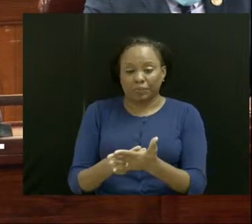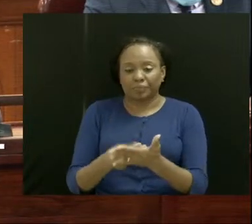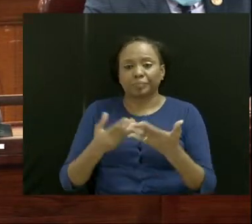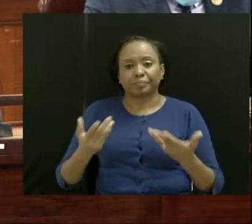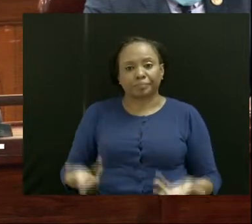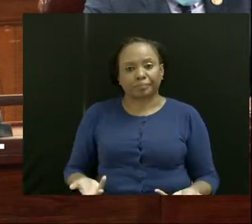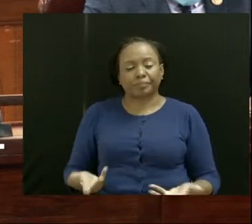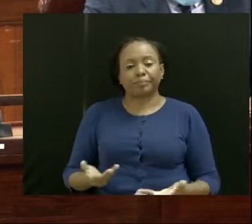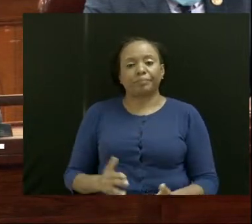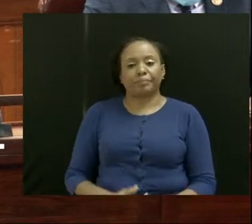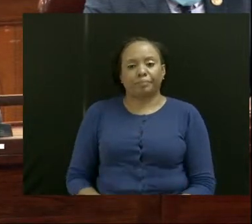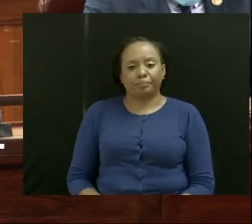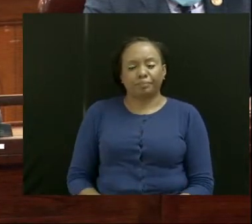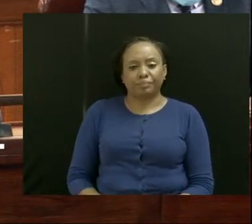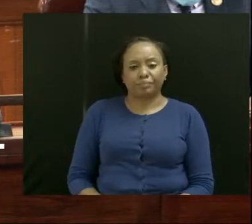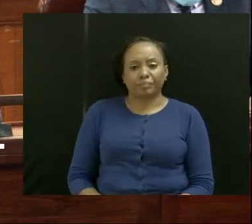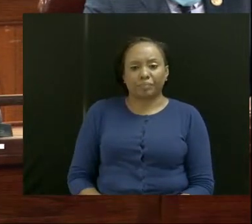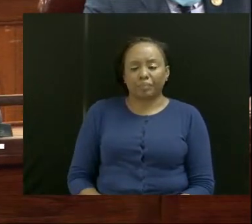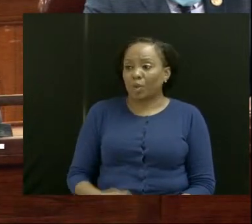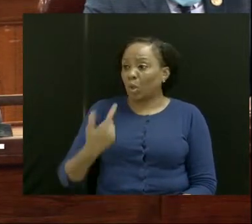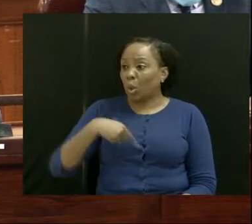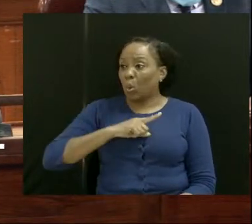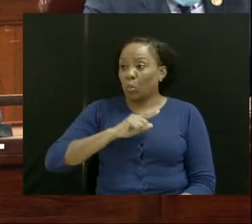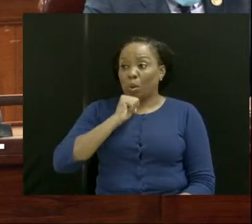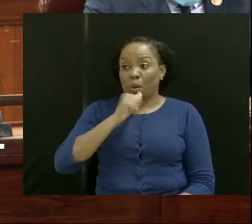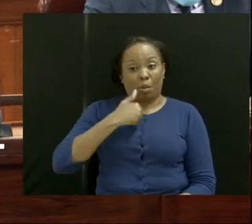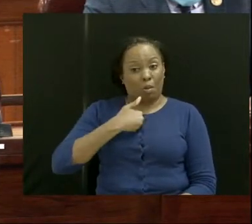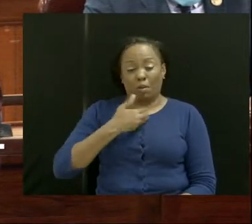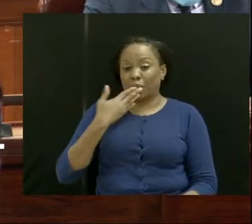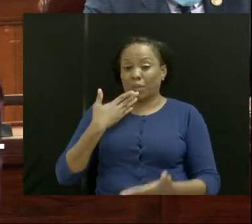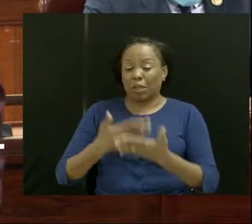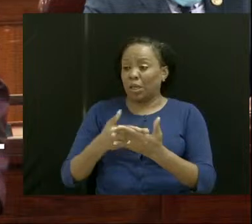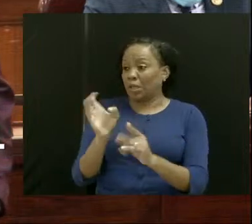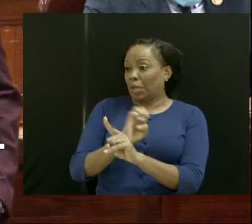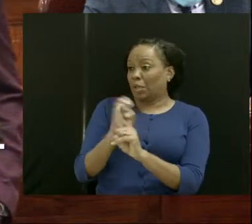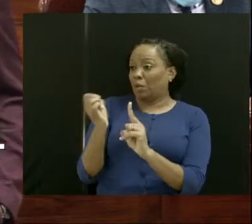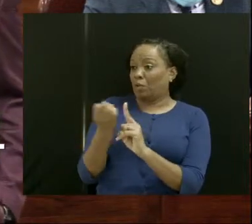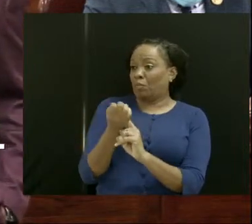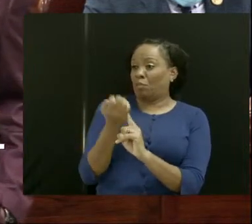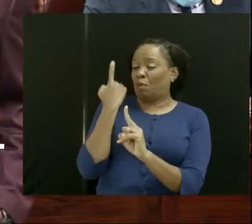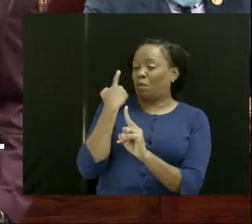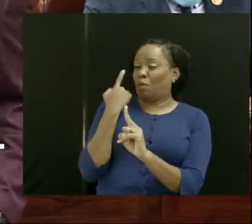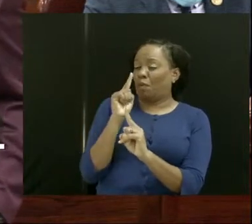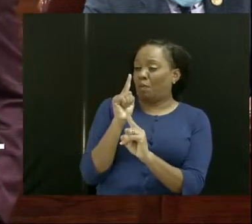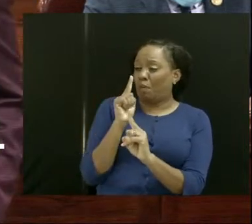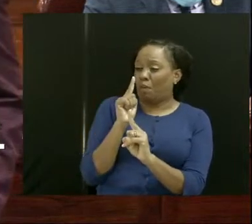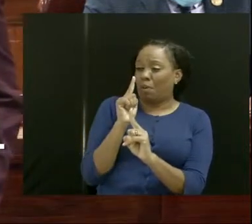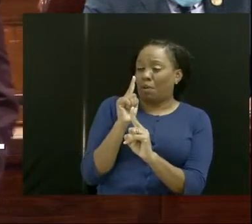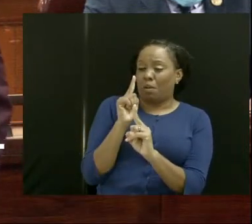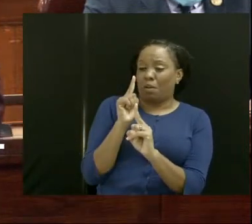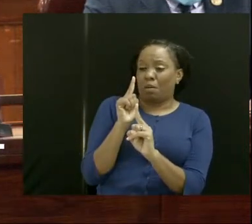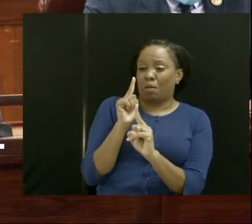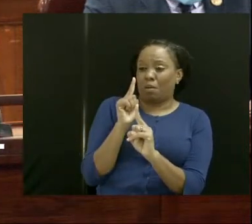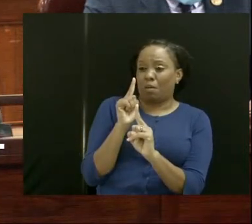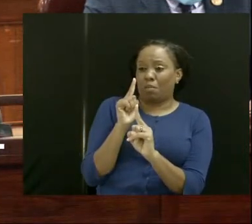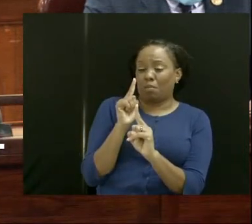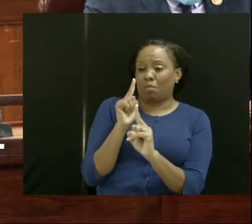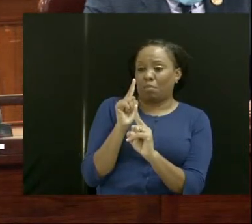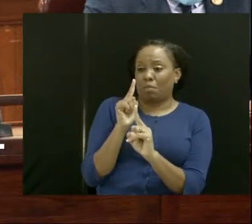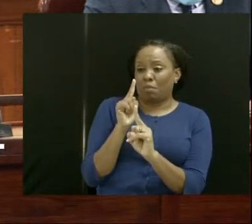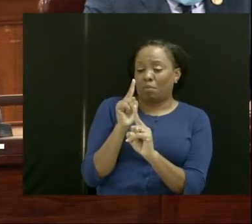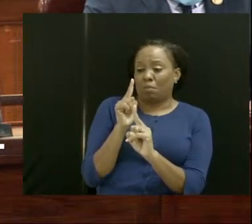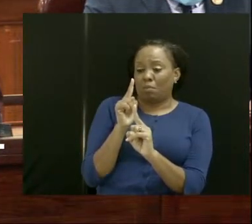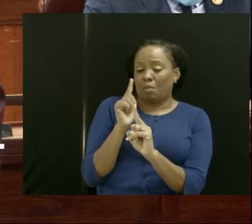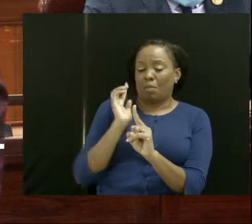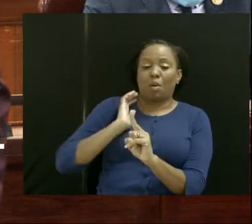not creating the environment within the context of which they're likely to find a job, period,